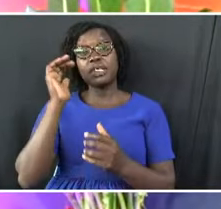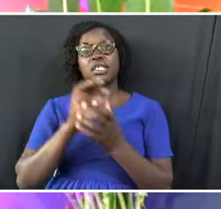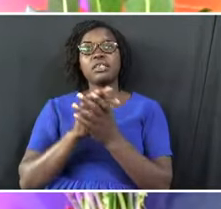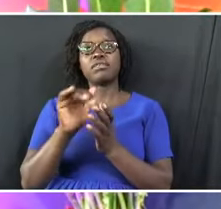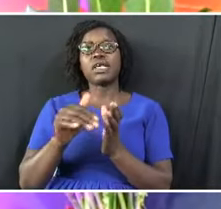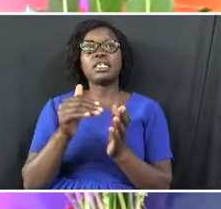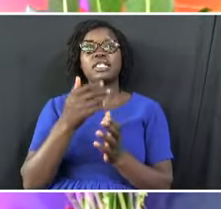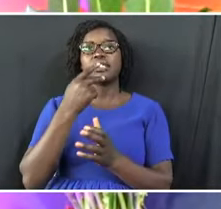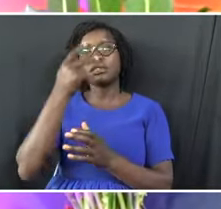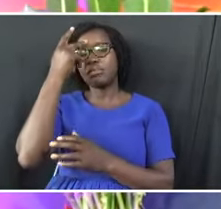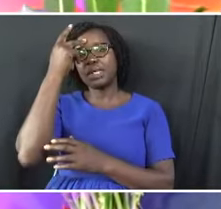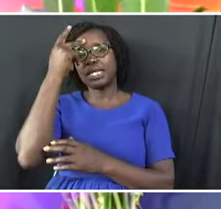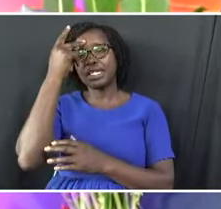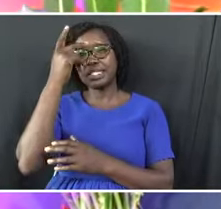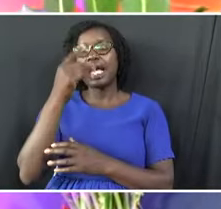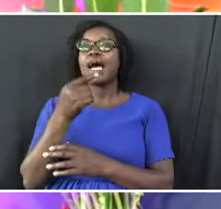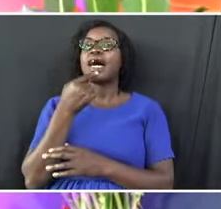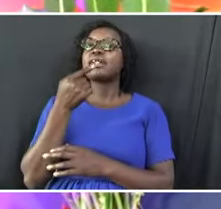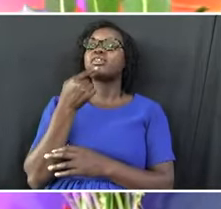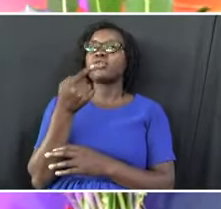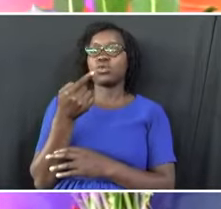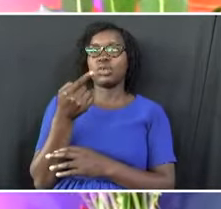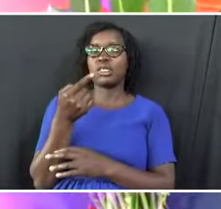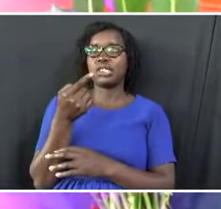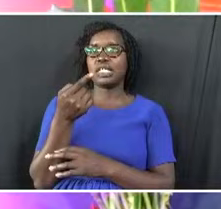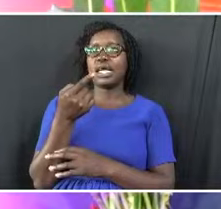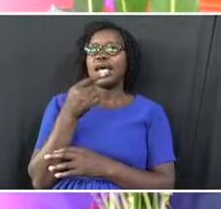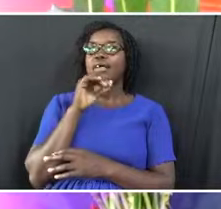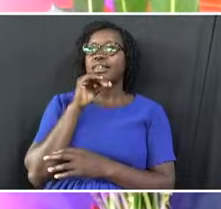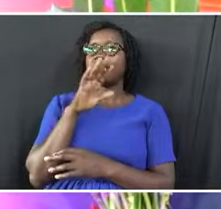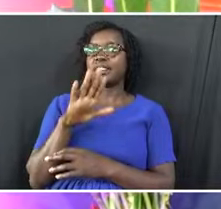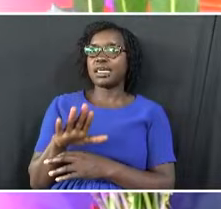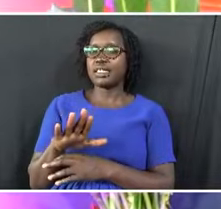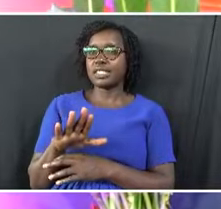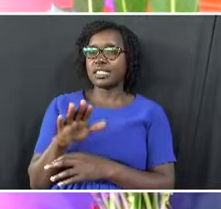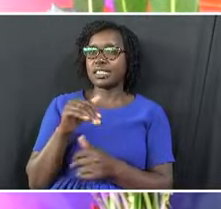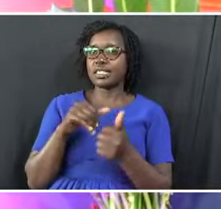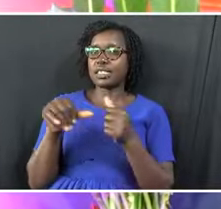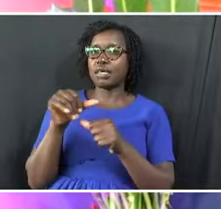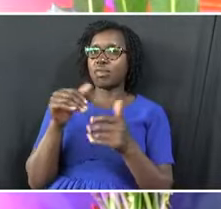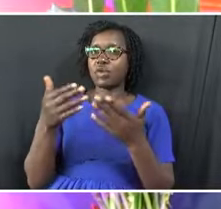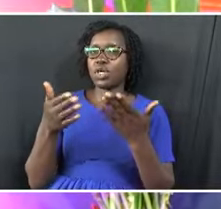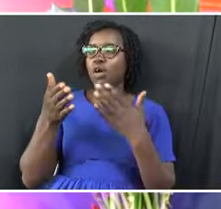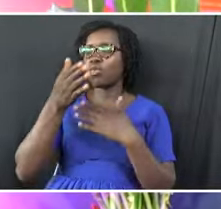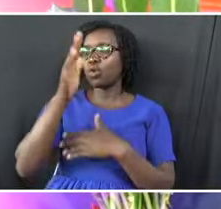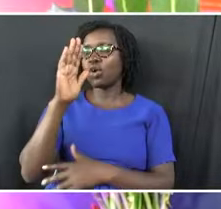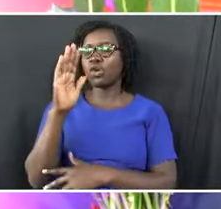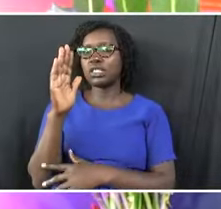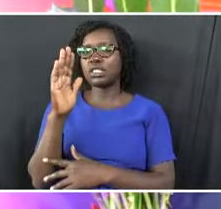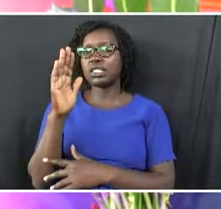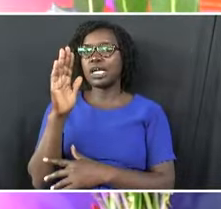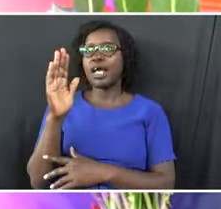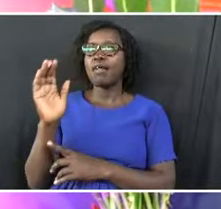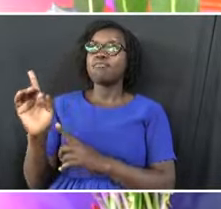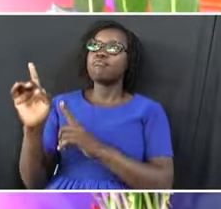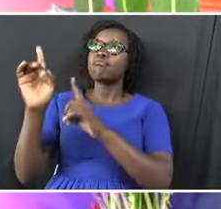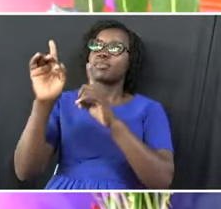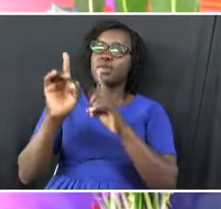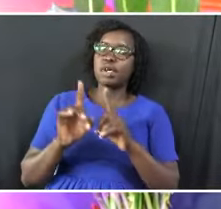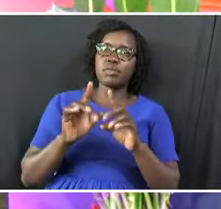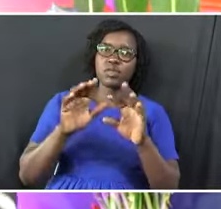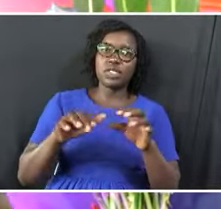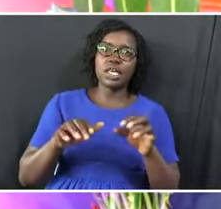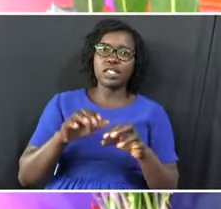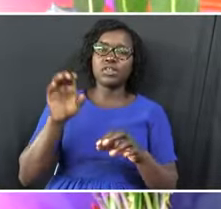parents had told their sons about how God came in the Garden of